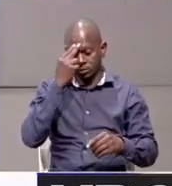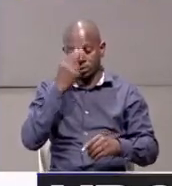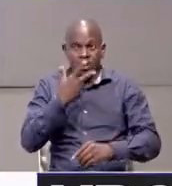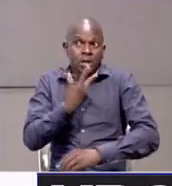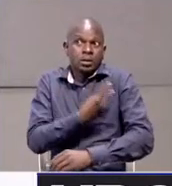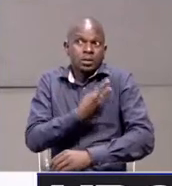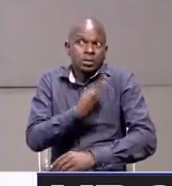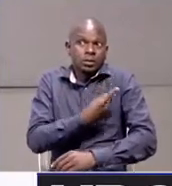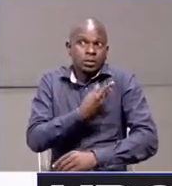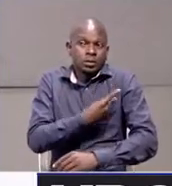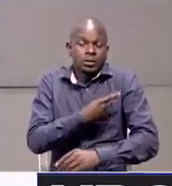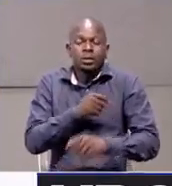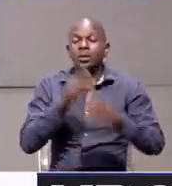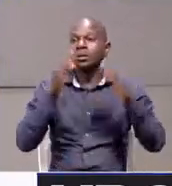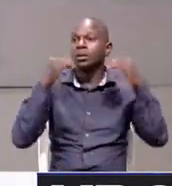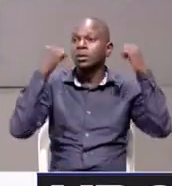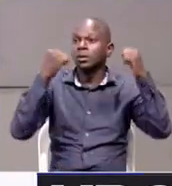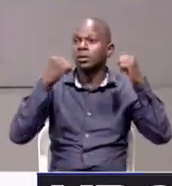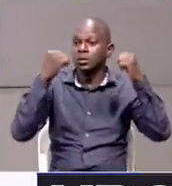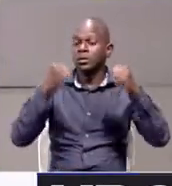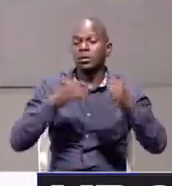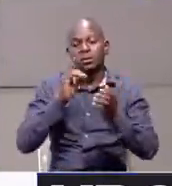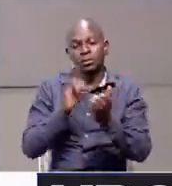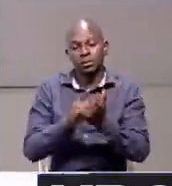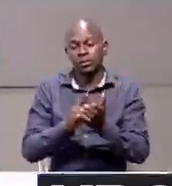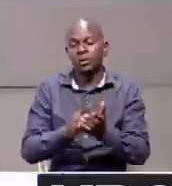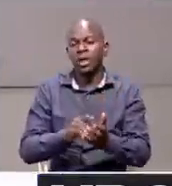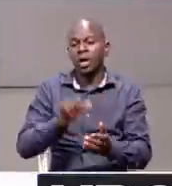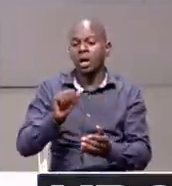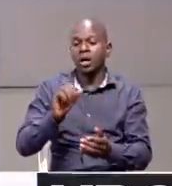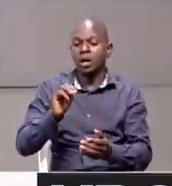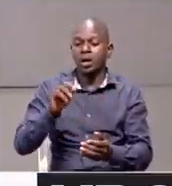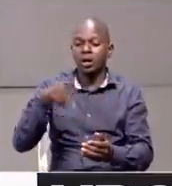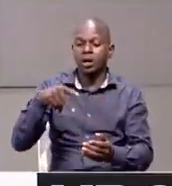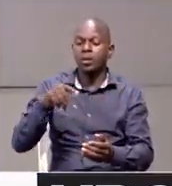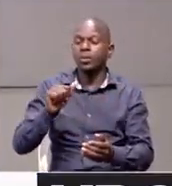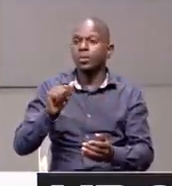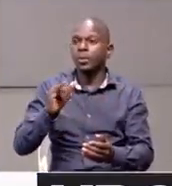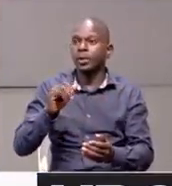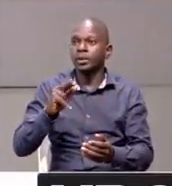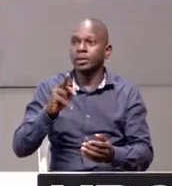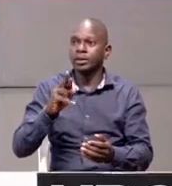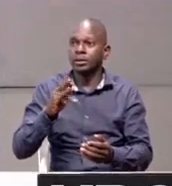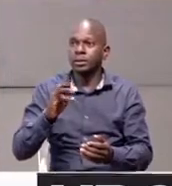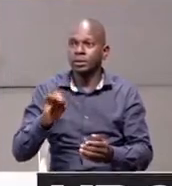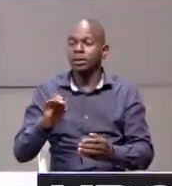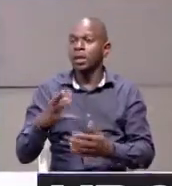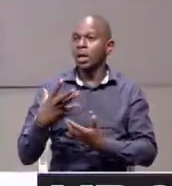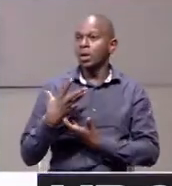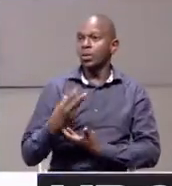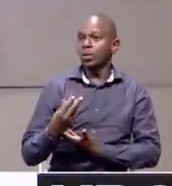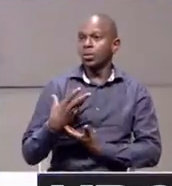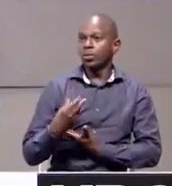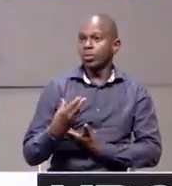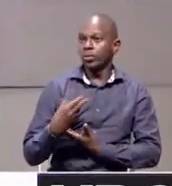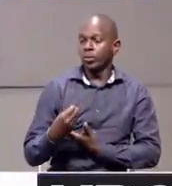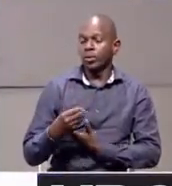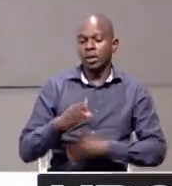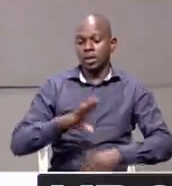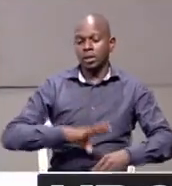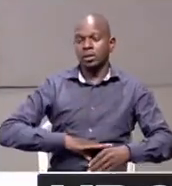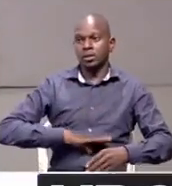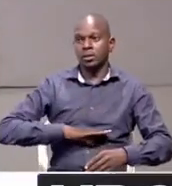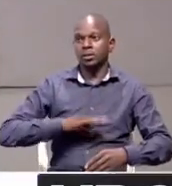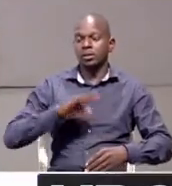crucial vaccination drive. Dr. Ruth Ampire elaborated that certain groups, such as lactating mothers of babies under